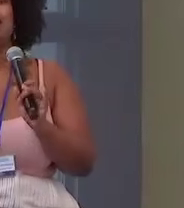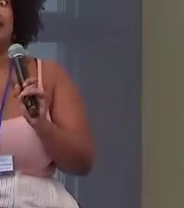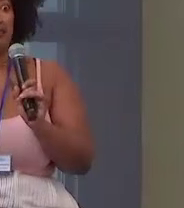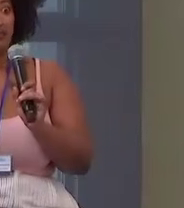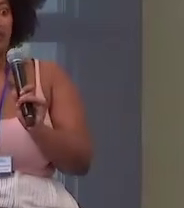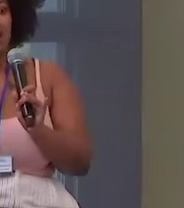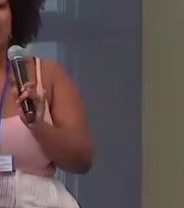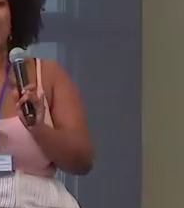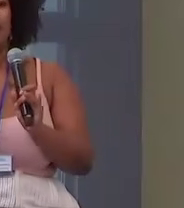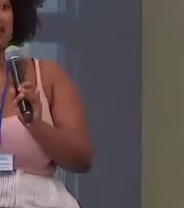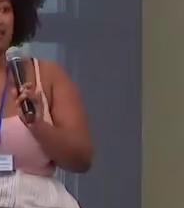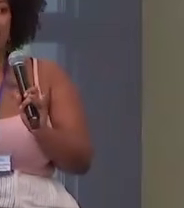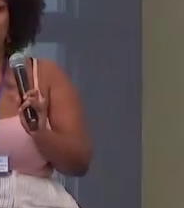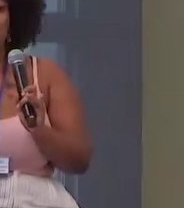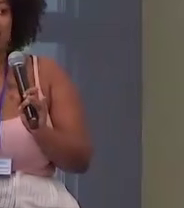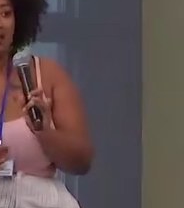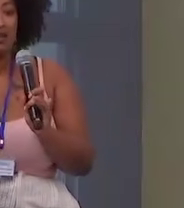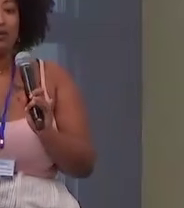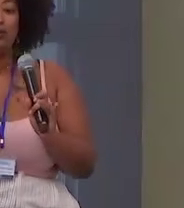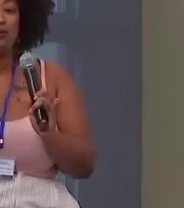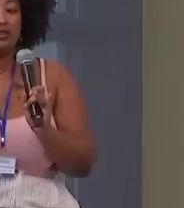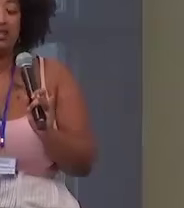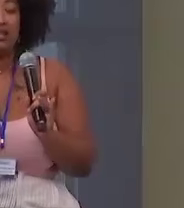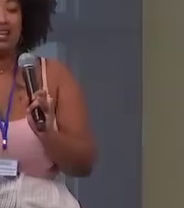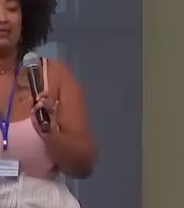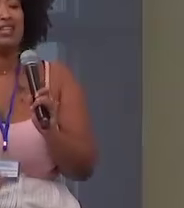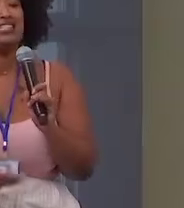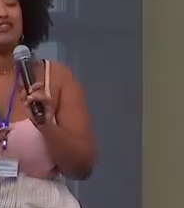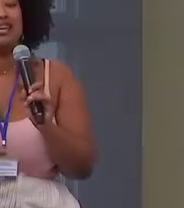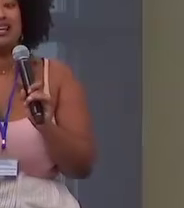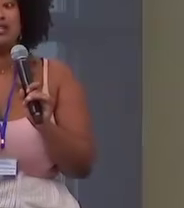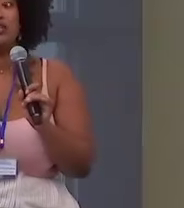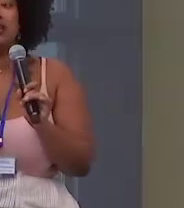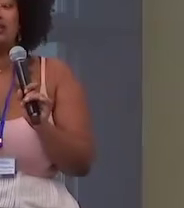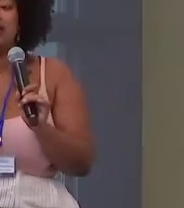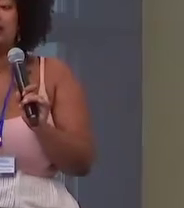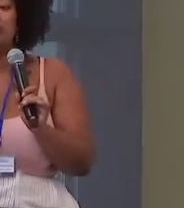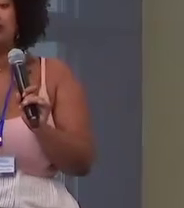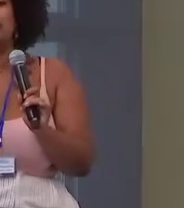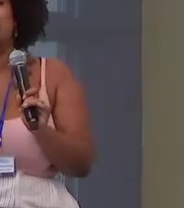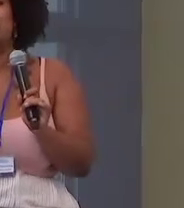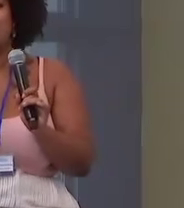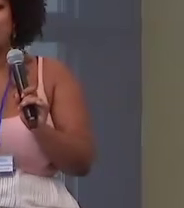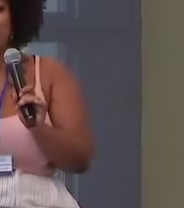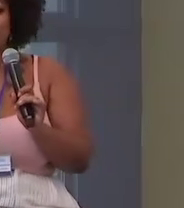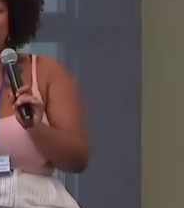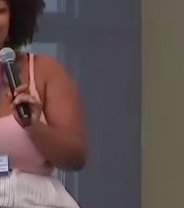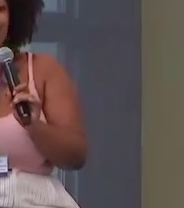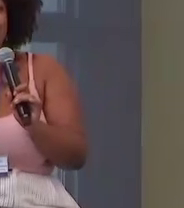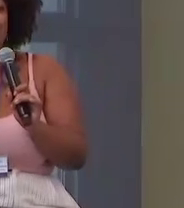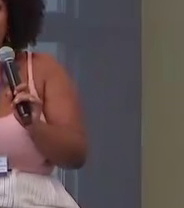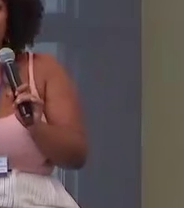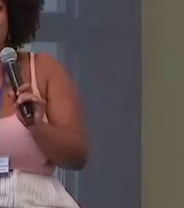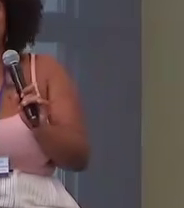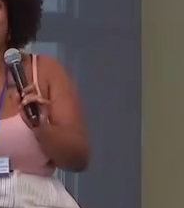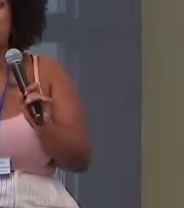and talking to them, finding out how they did it, what they did, who's in the connected. Because I feel like, especially as we get deeper and deeper into all of our careers, a